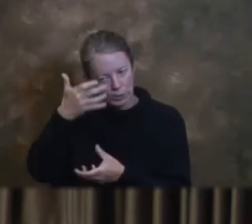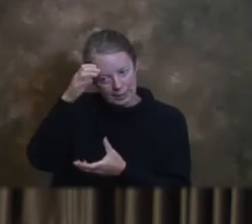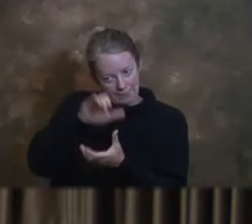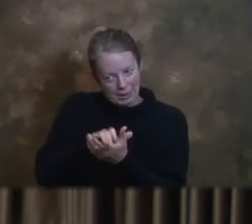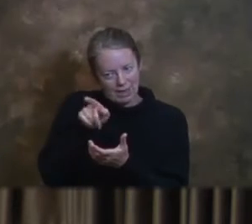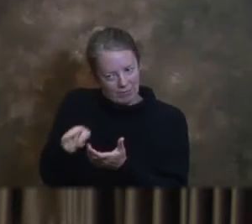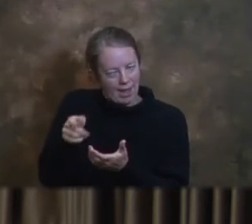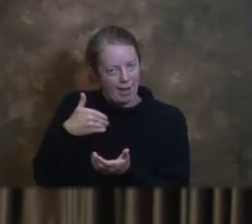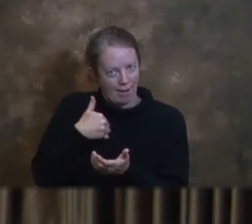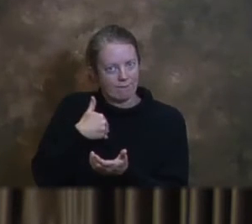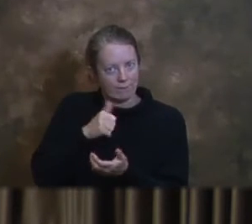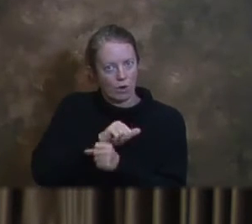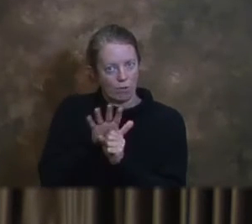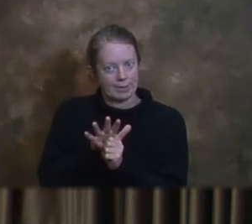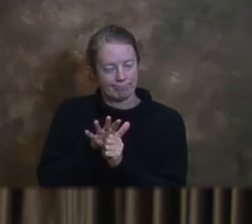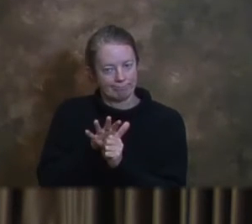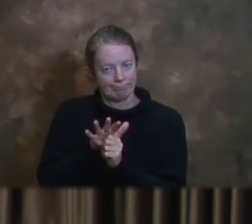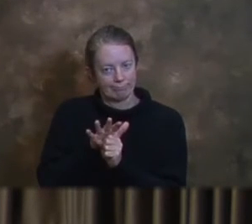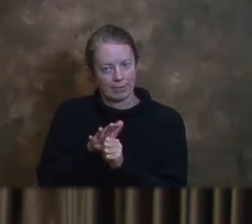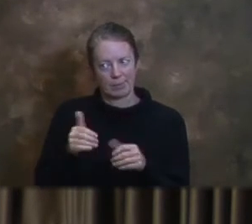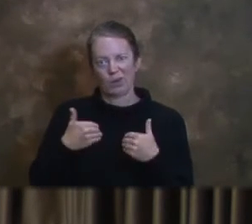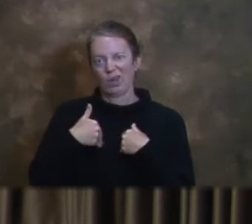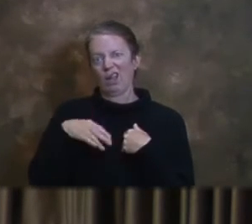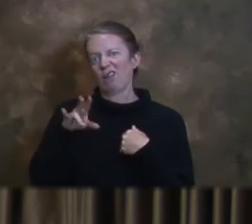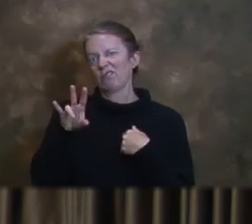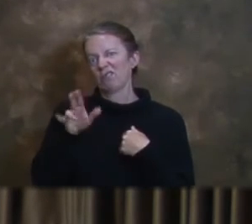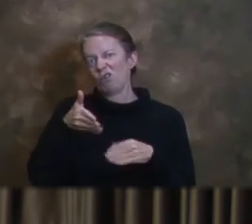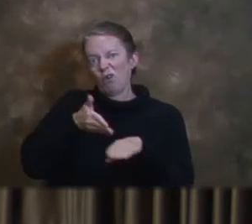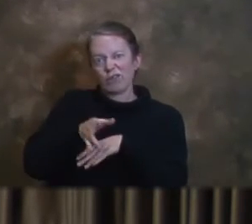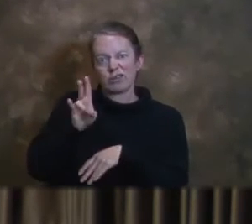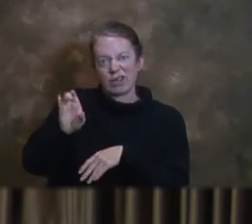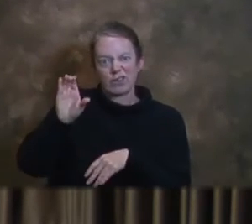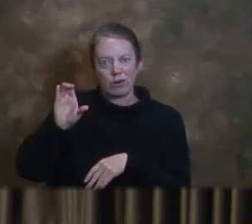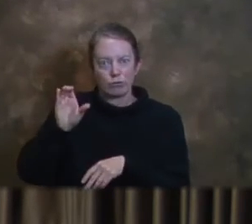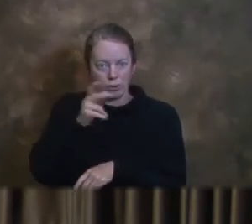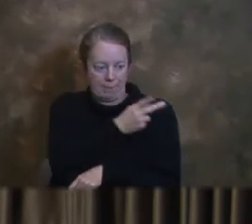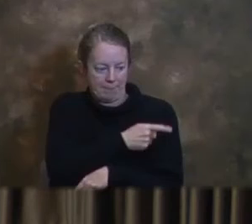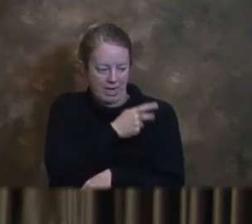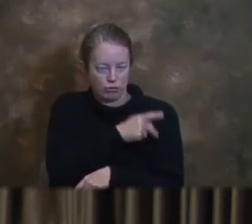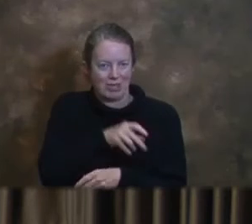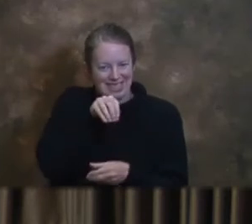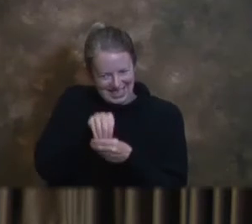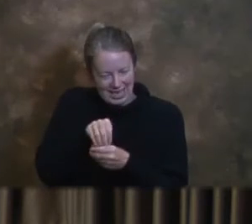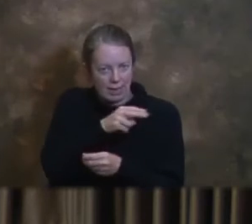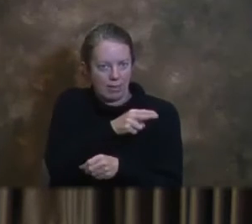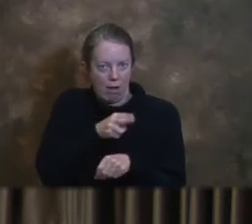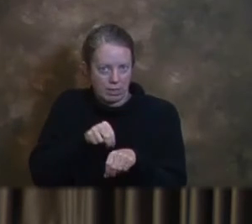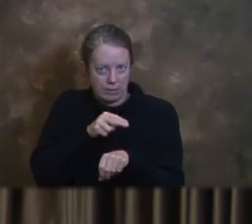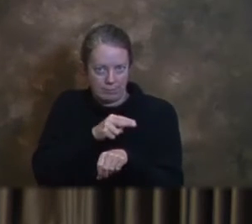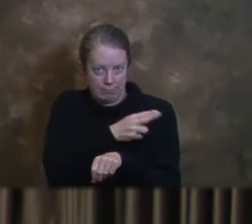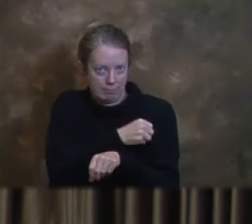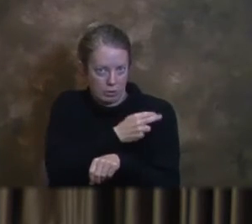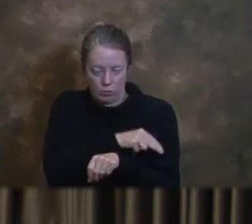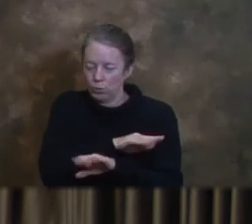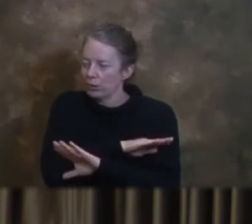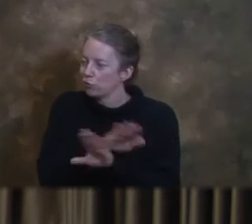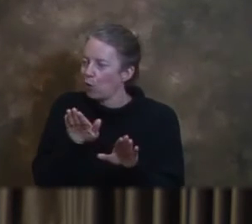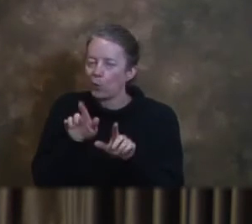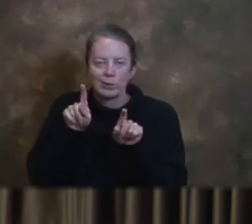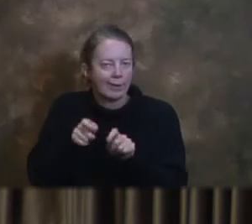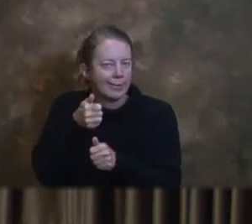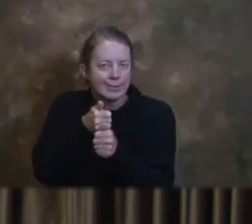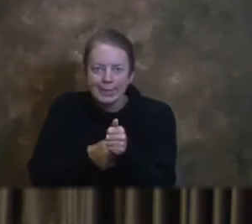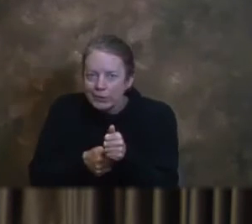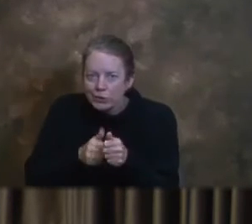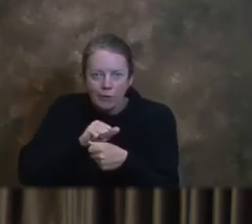this is not, we have 700 plus patients in the hospital right now. We don't test each of those for COVID, and then a certain number of